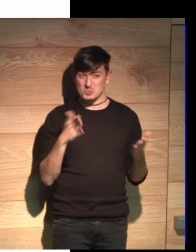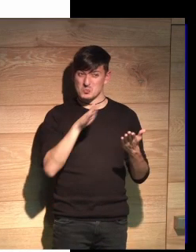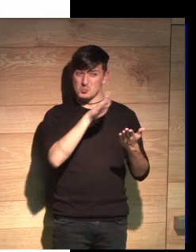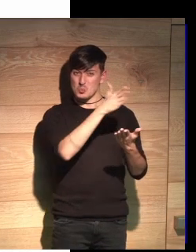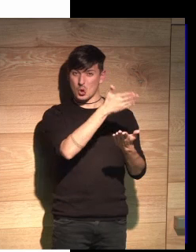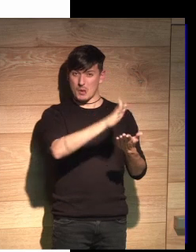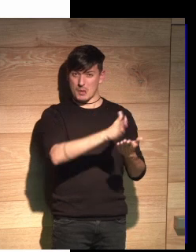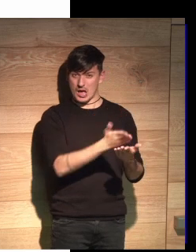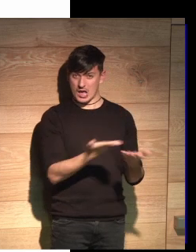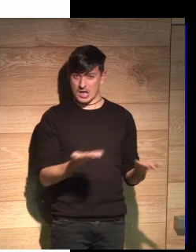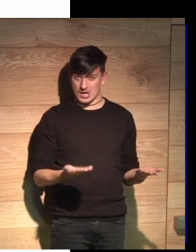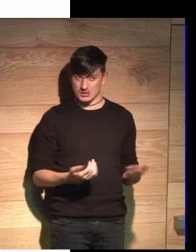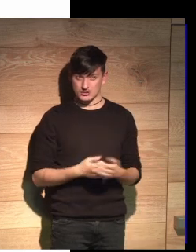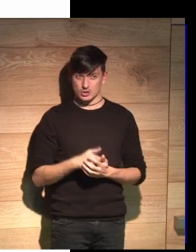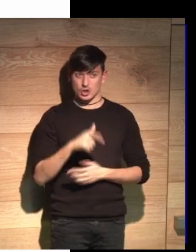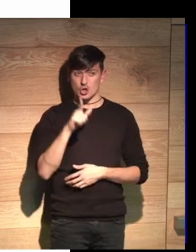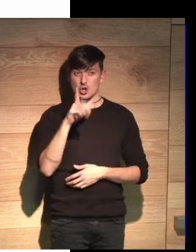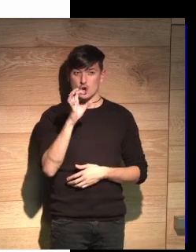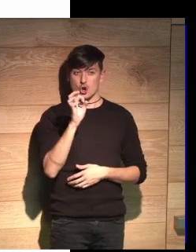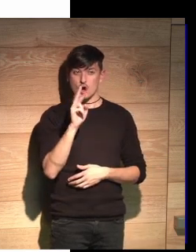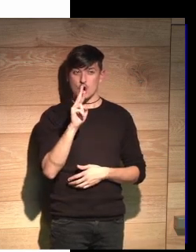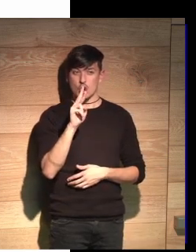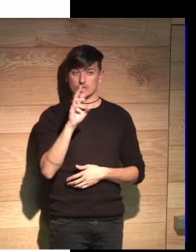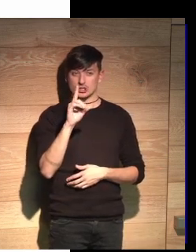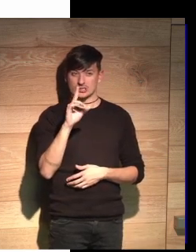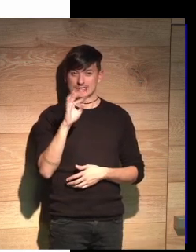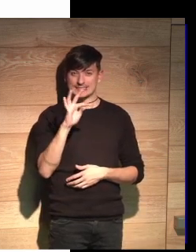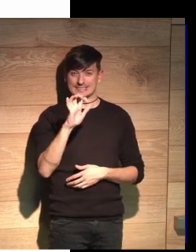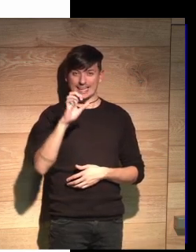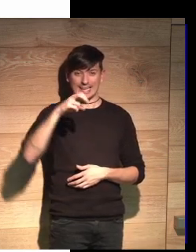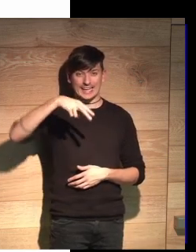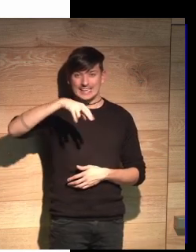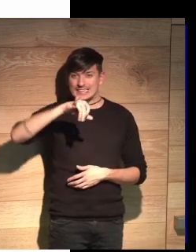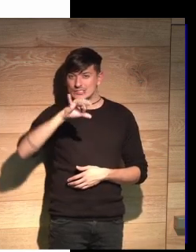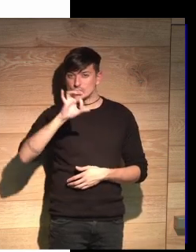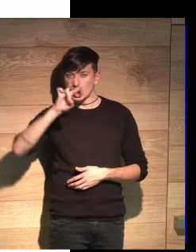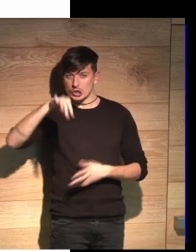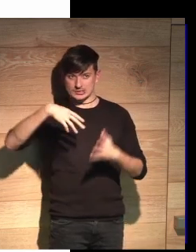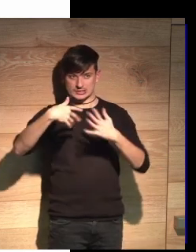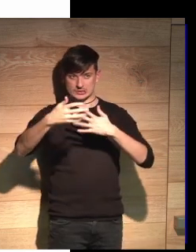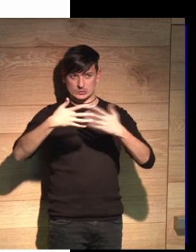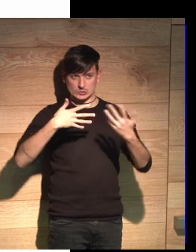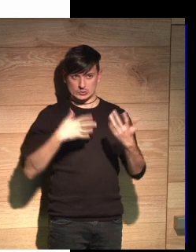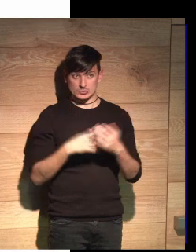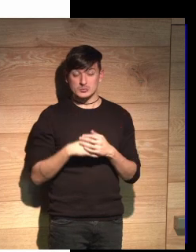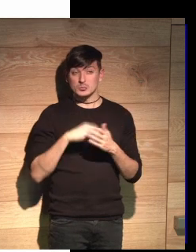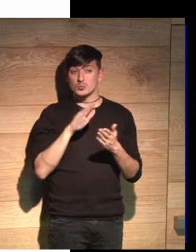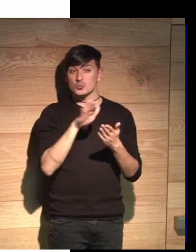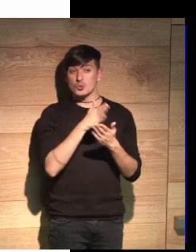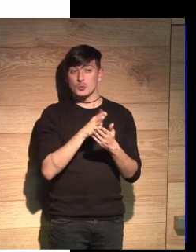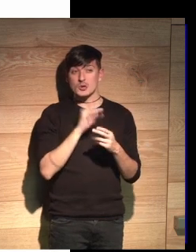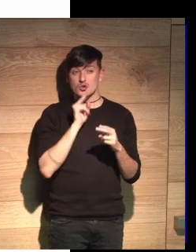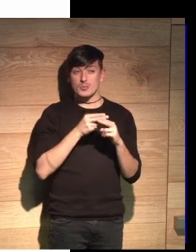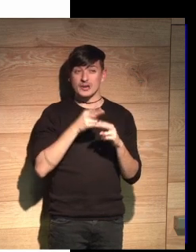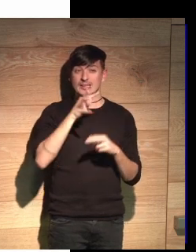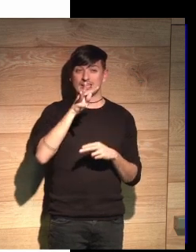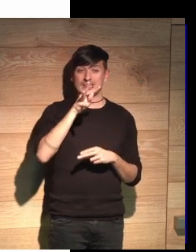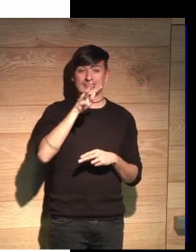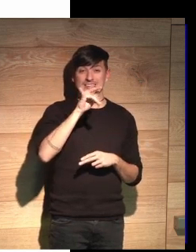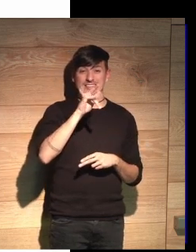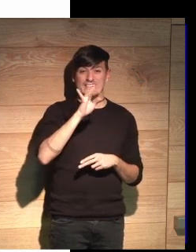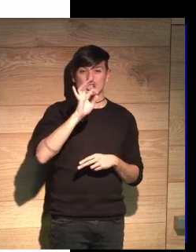is a poem from Lord Tennyson, and the poem is called Tithonus, which is Titon